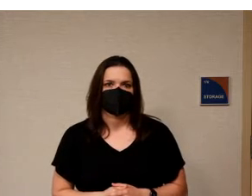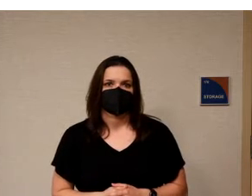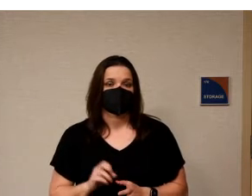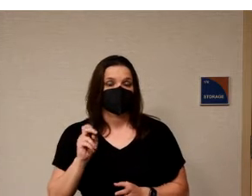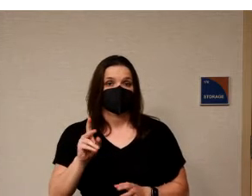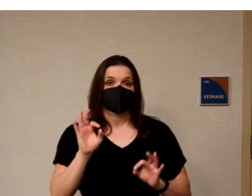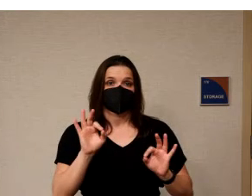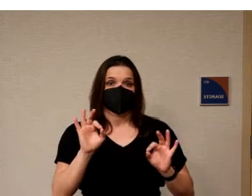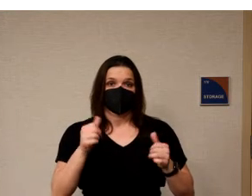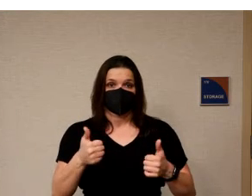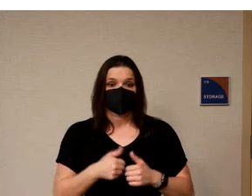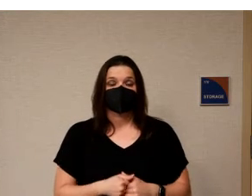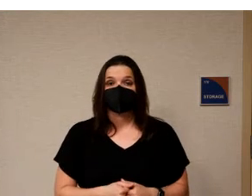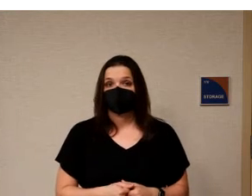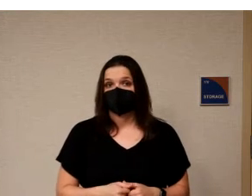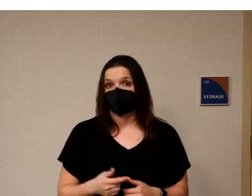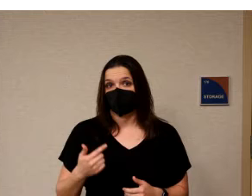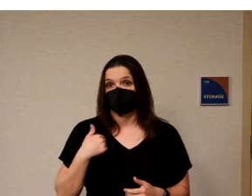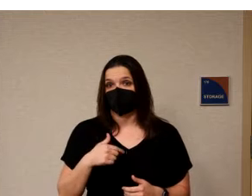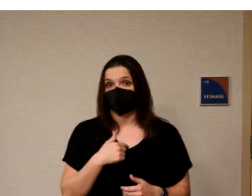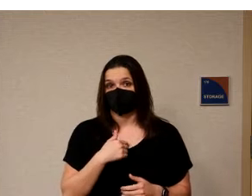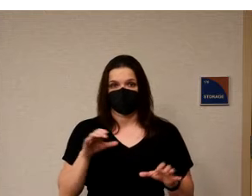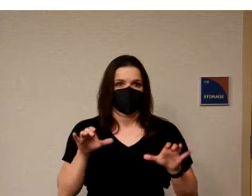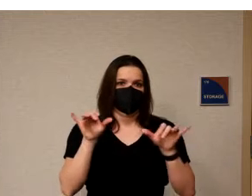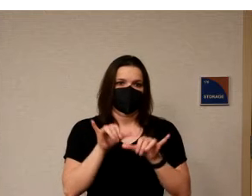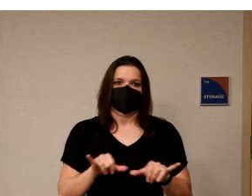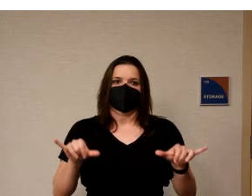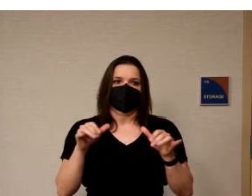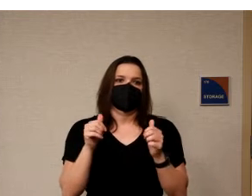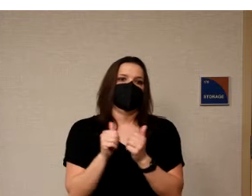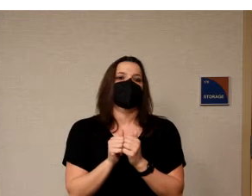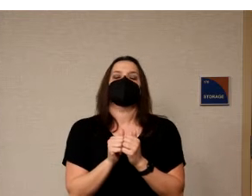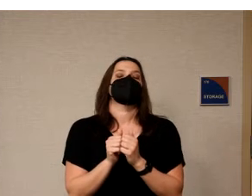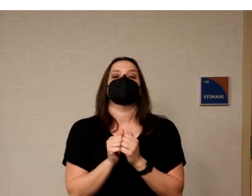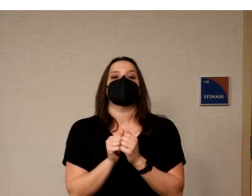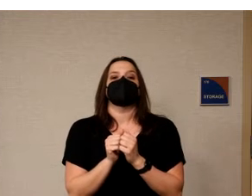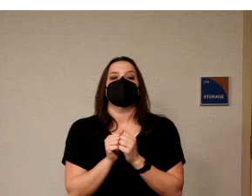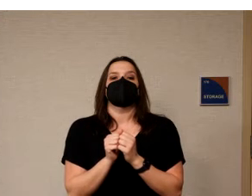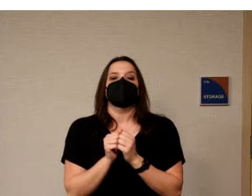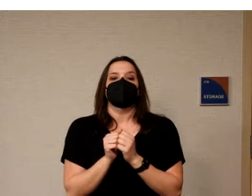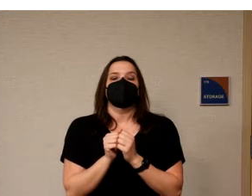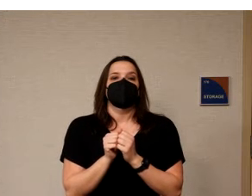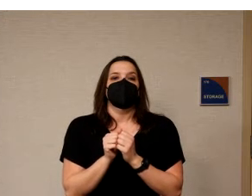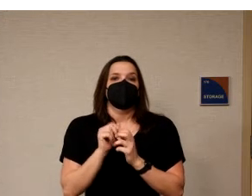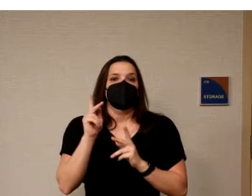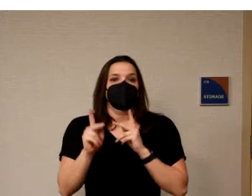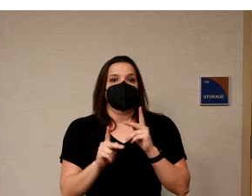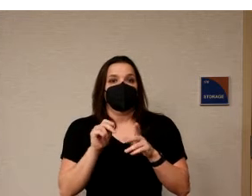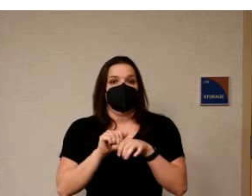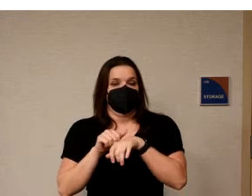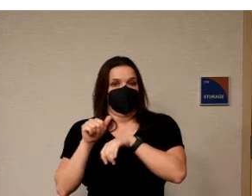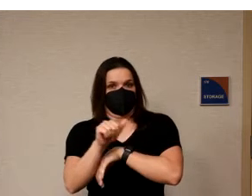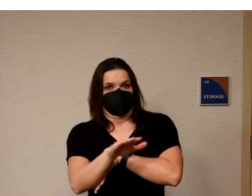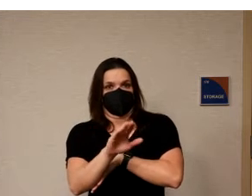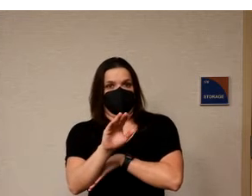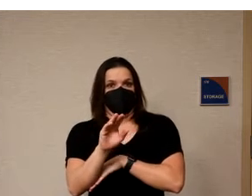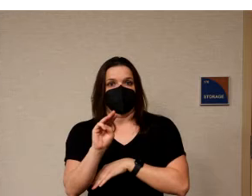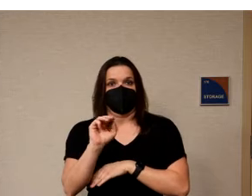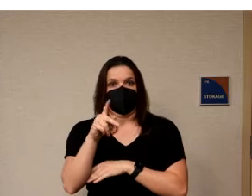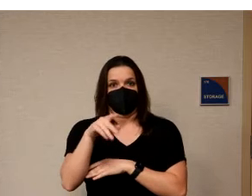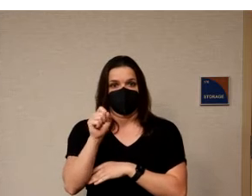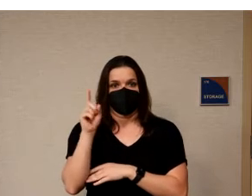All right, and we'll kind of do the same thing with the public submission. So this one we